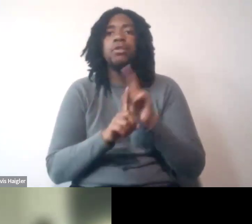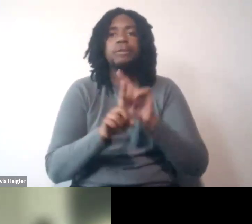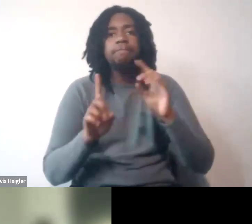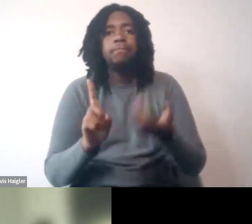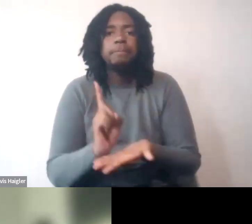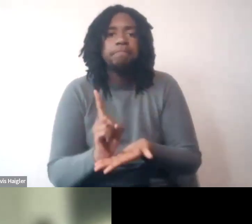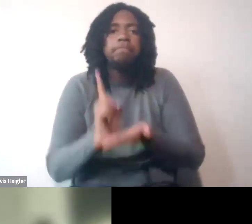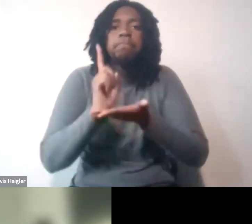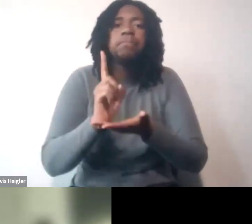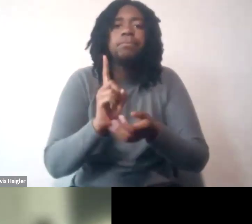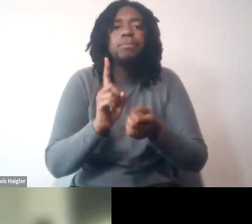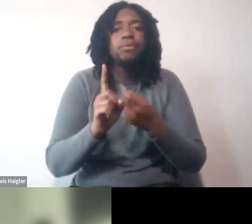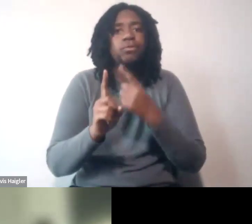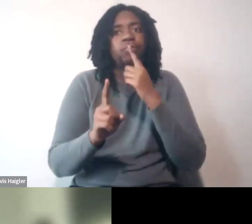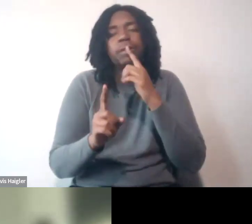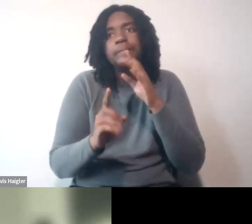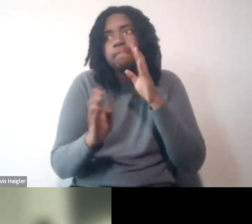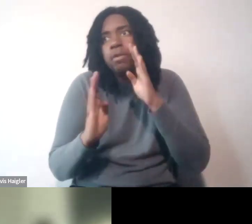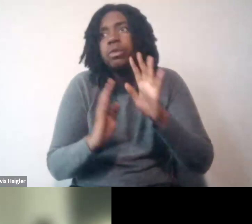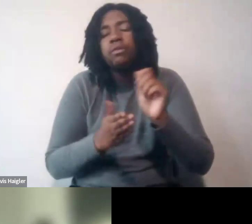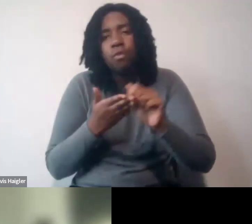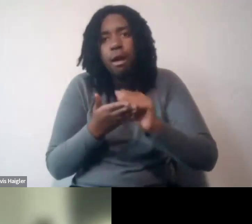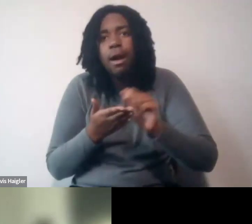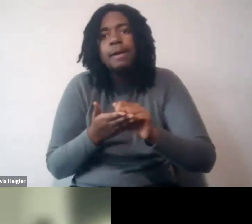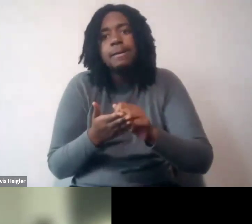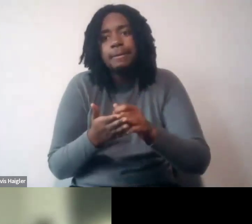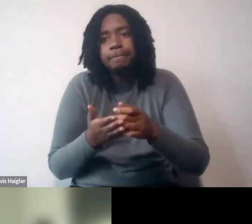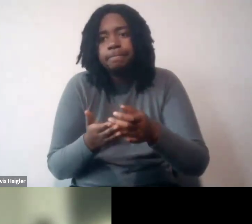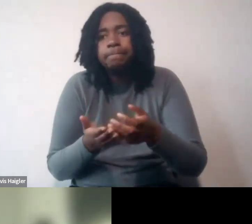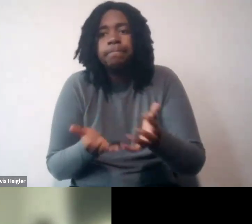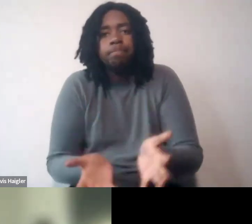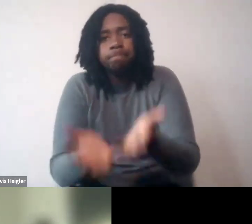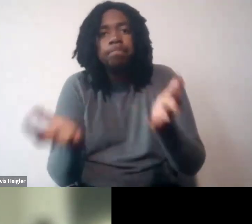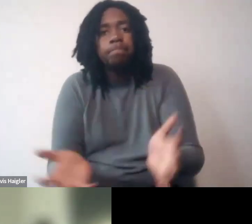to nurture their writing. And we spend a good deal of